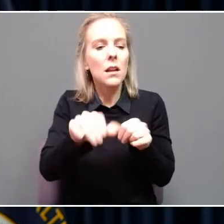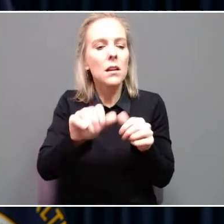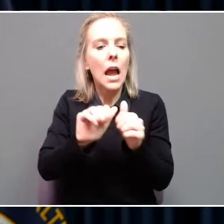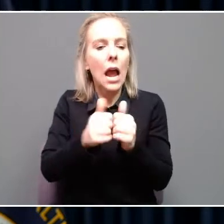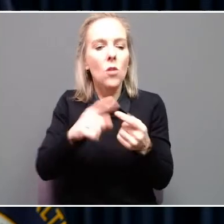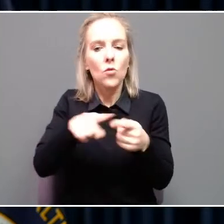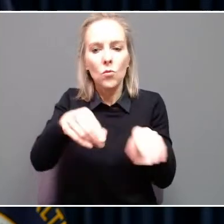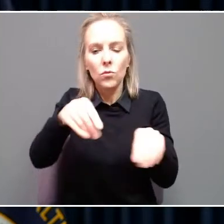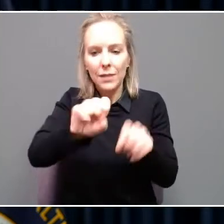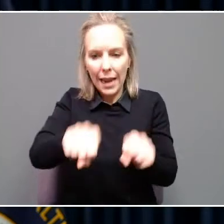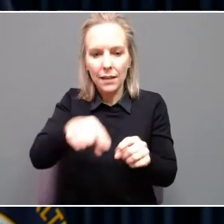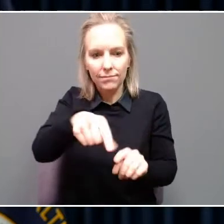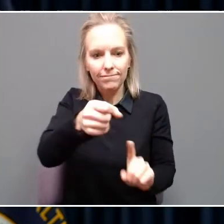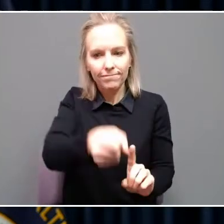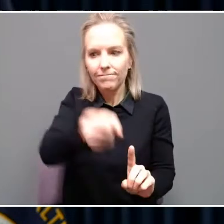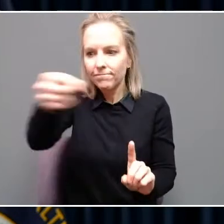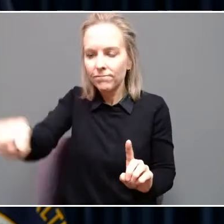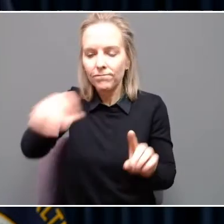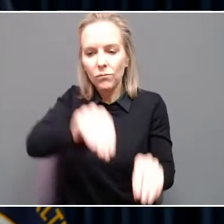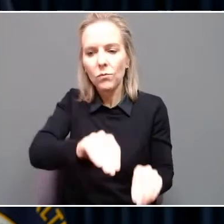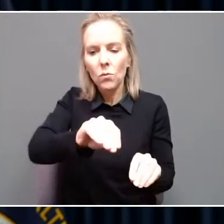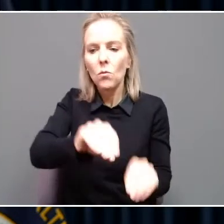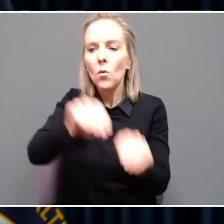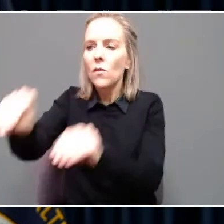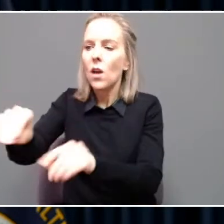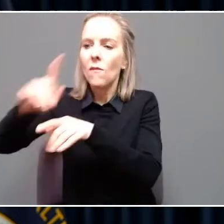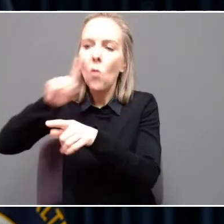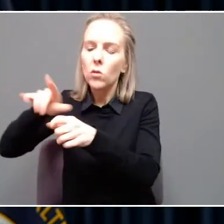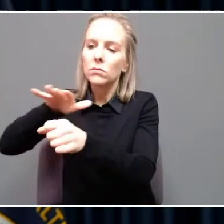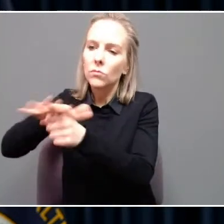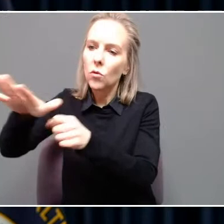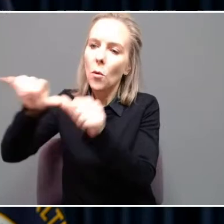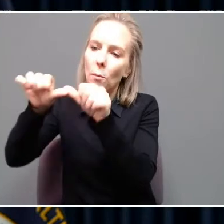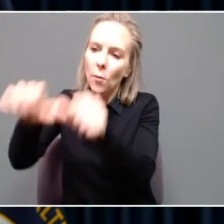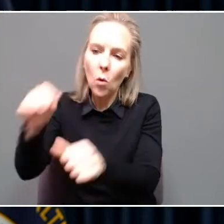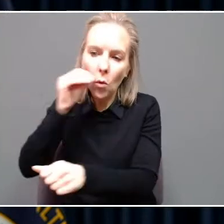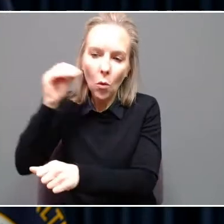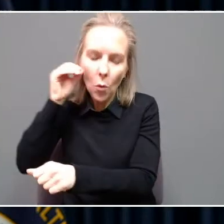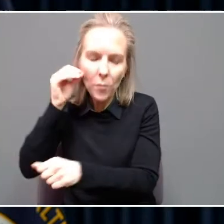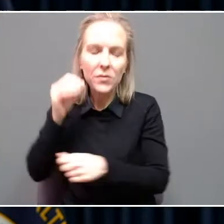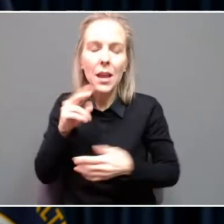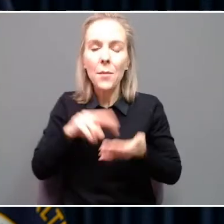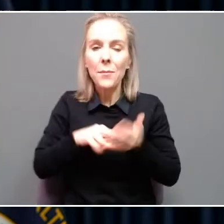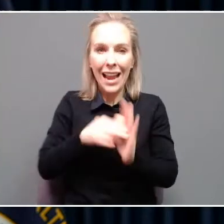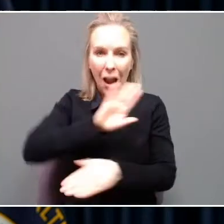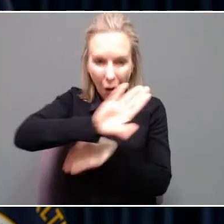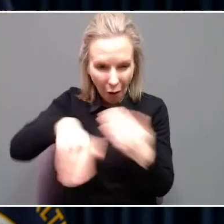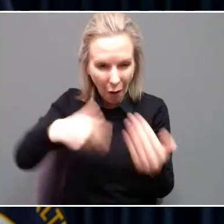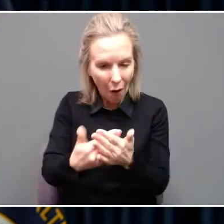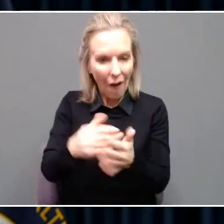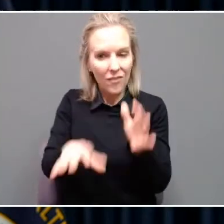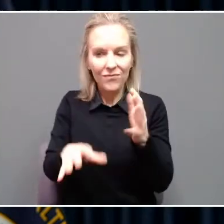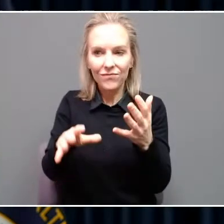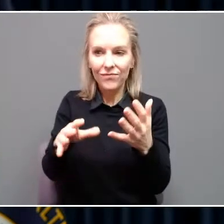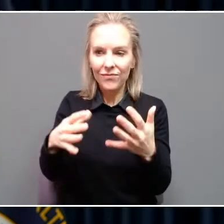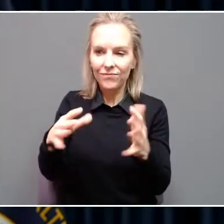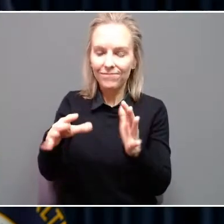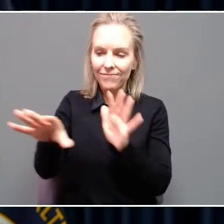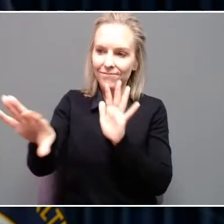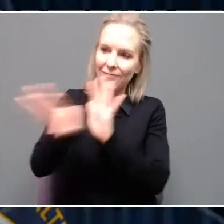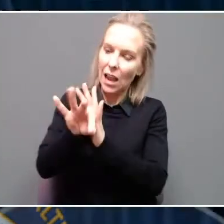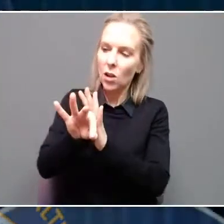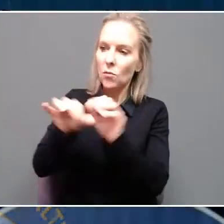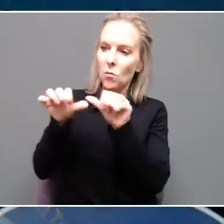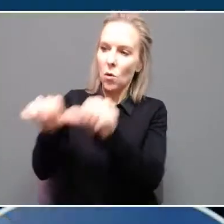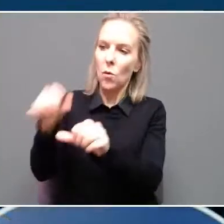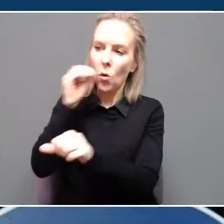Kentucky area. That does not mean people have found permanent housing going forward. We still have a lot of work to do there. But